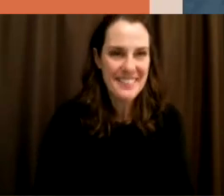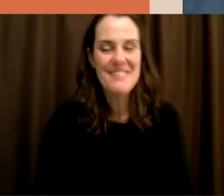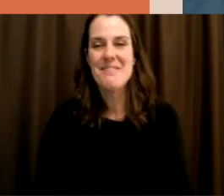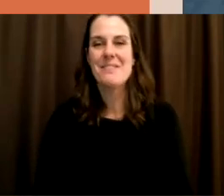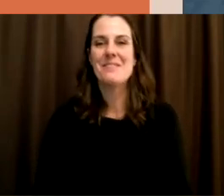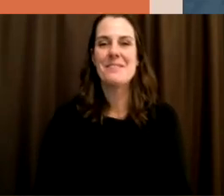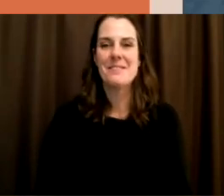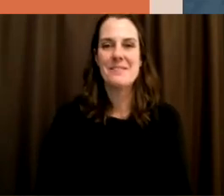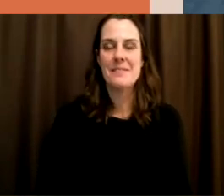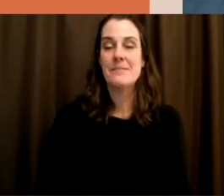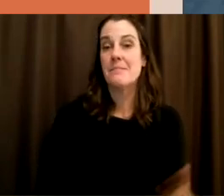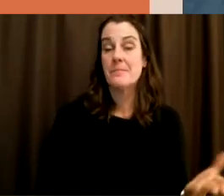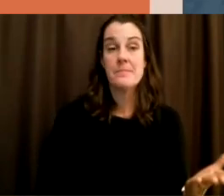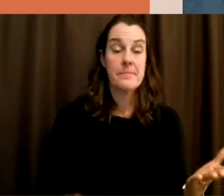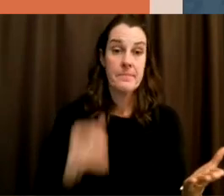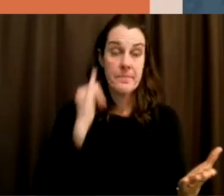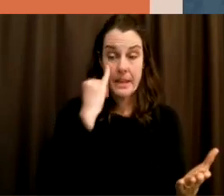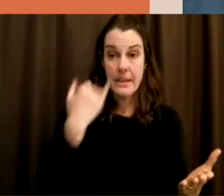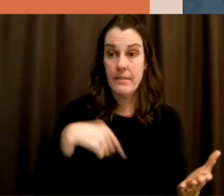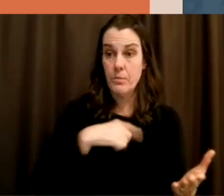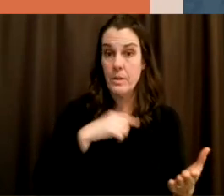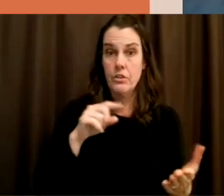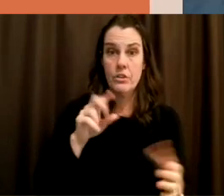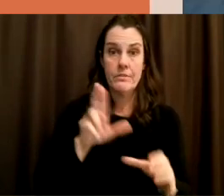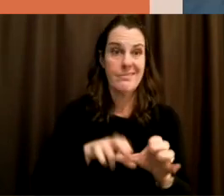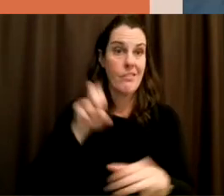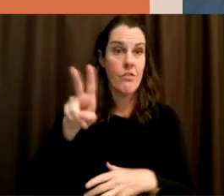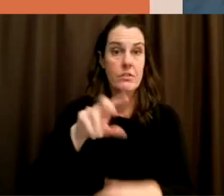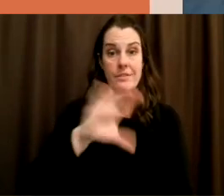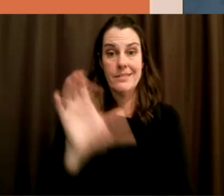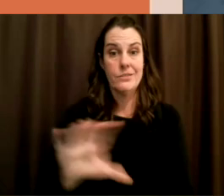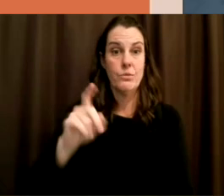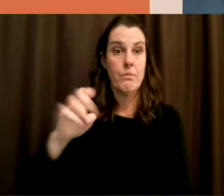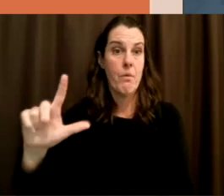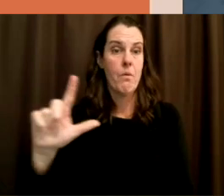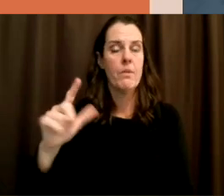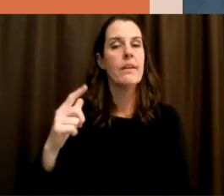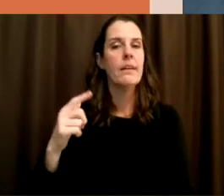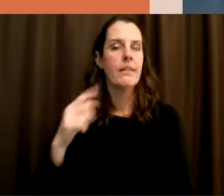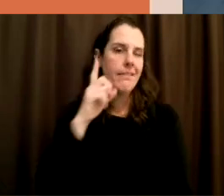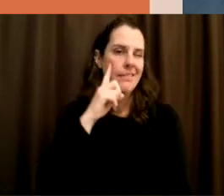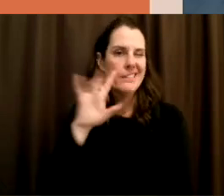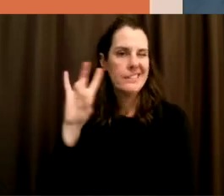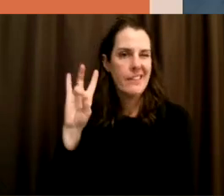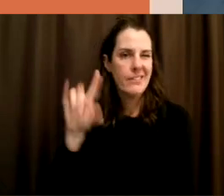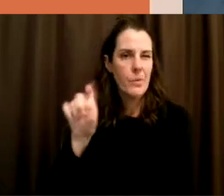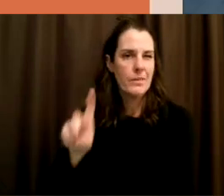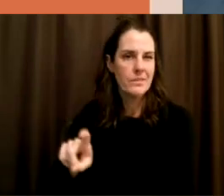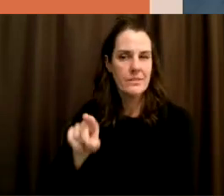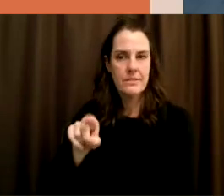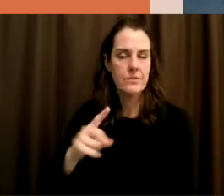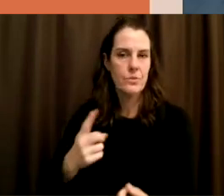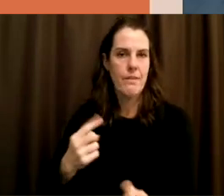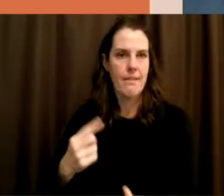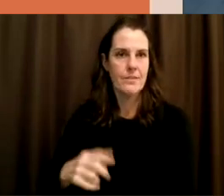So if we could launch the Zoom poll, there's just I think about 7 questions for you to answer. We'll